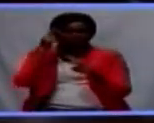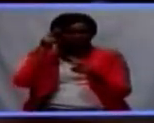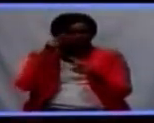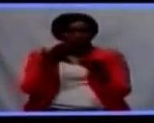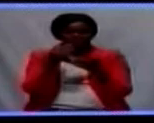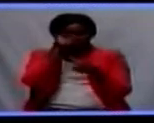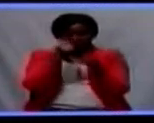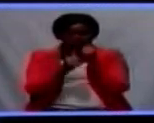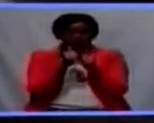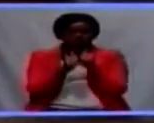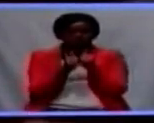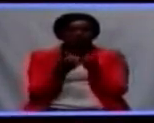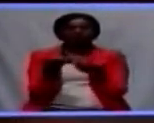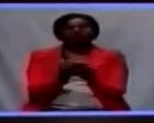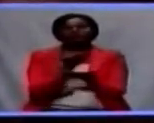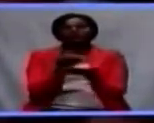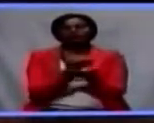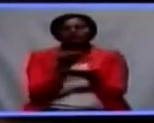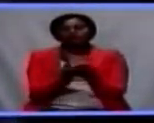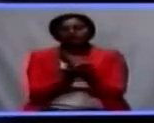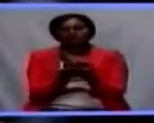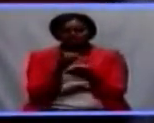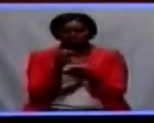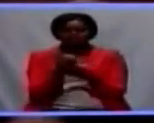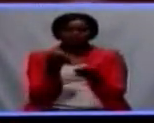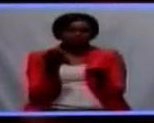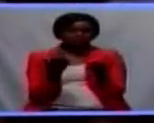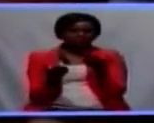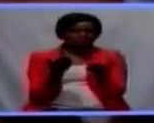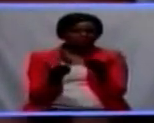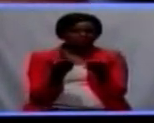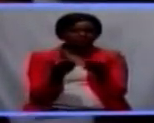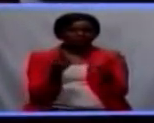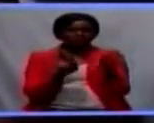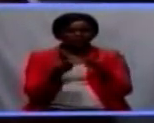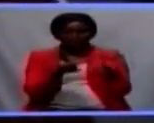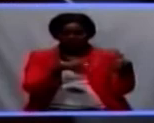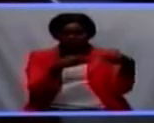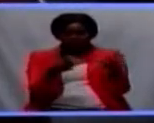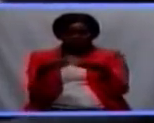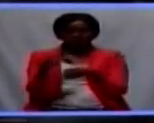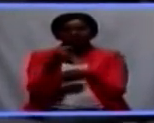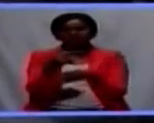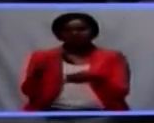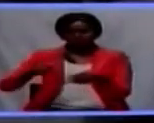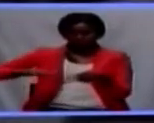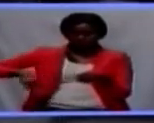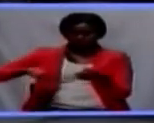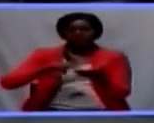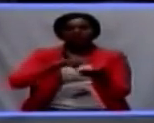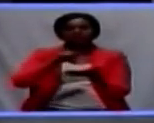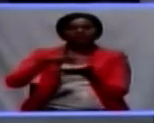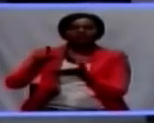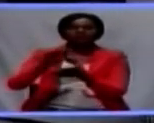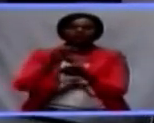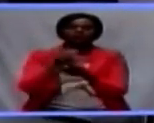due to, to the economy, or maybe the people they supplied goods delayed to pay them, or those